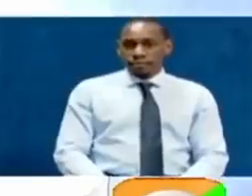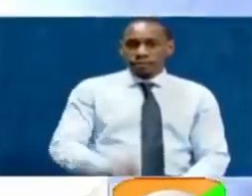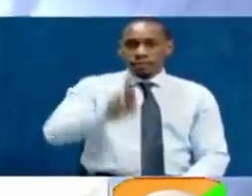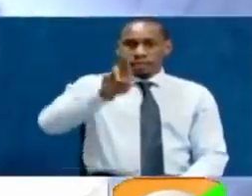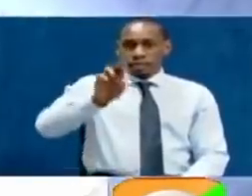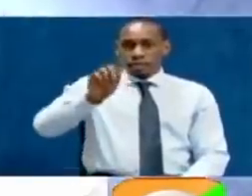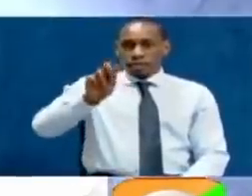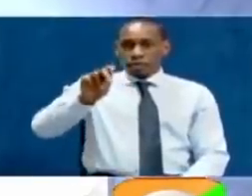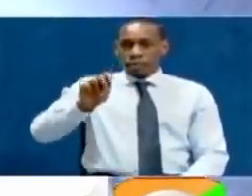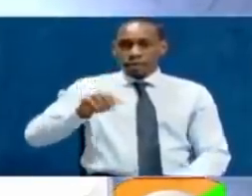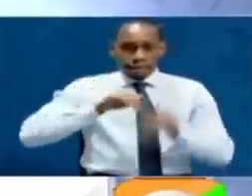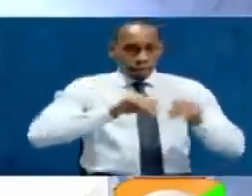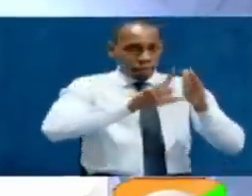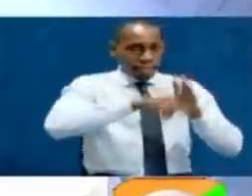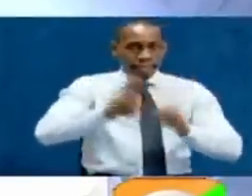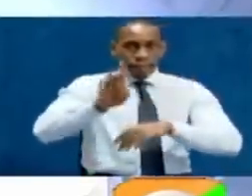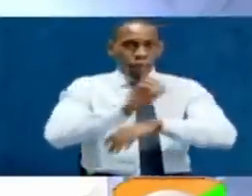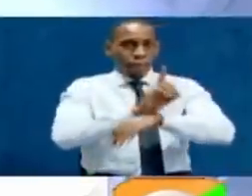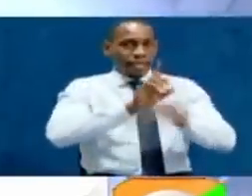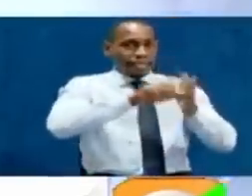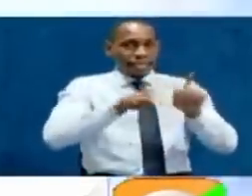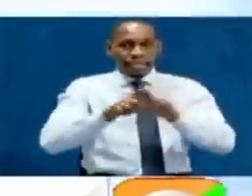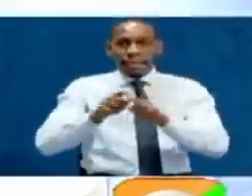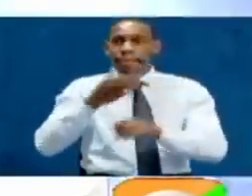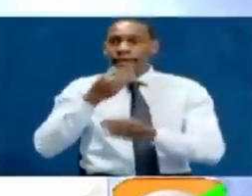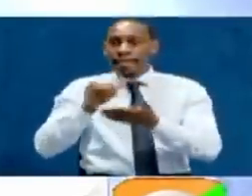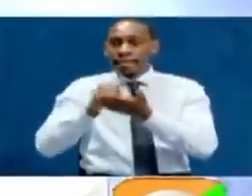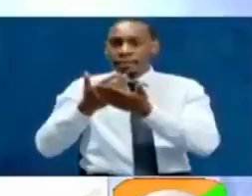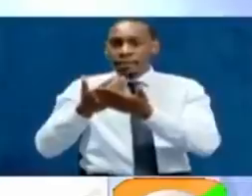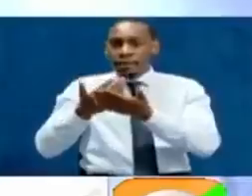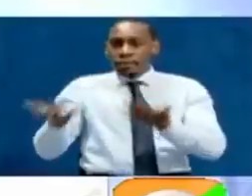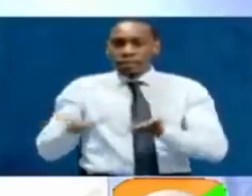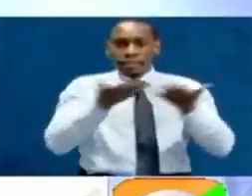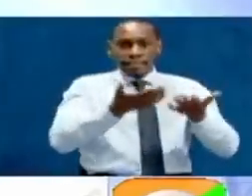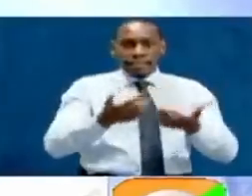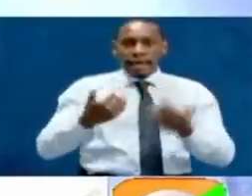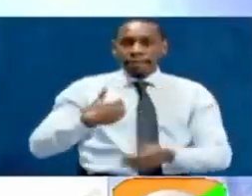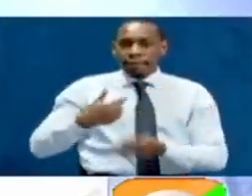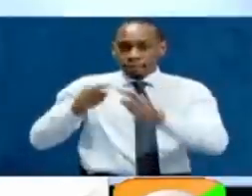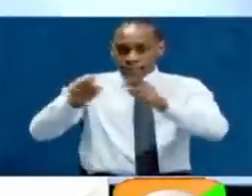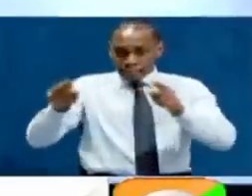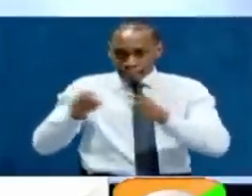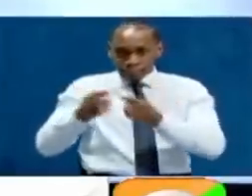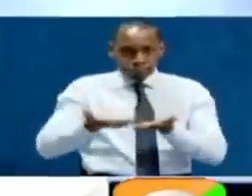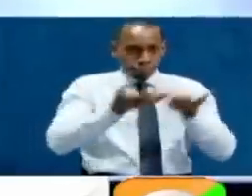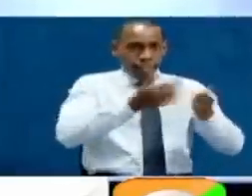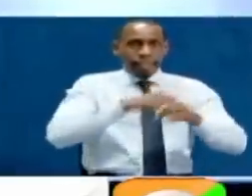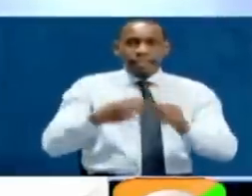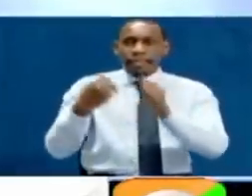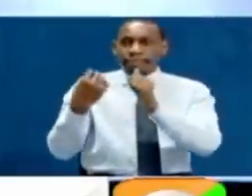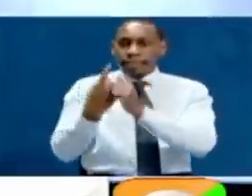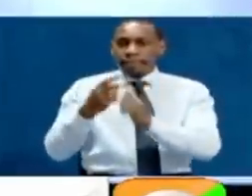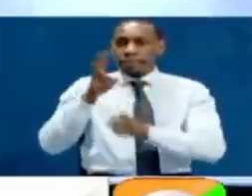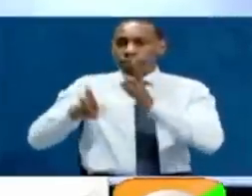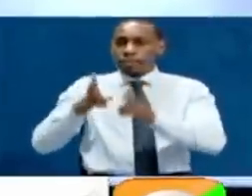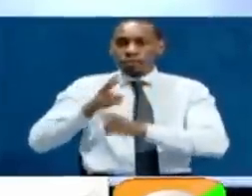Robert Ouko follows them 4 minutes later, and so does the supplies man, this time carrying a dish in his hand. At